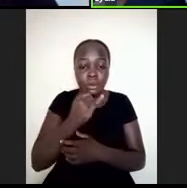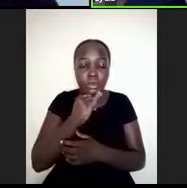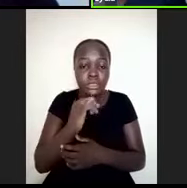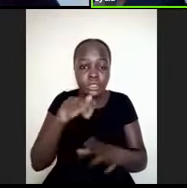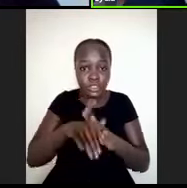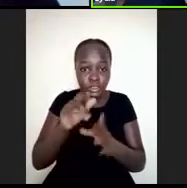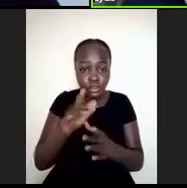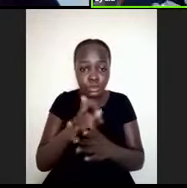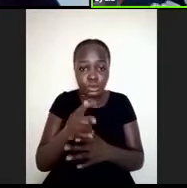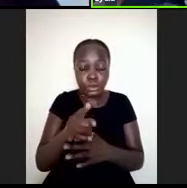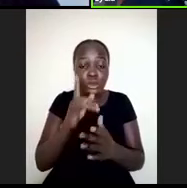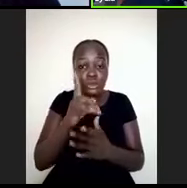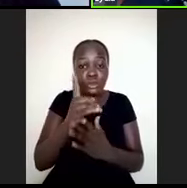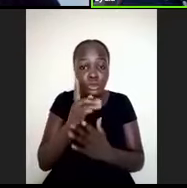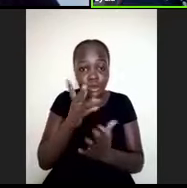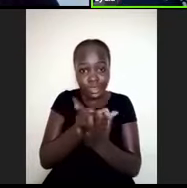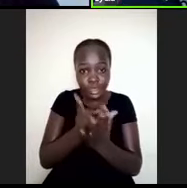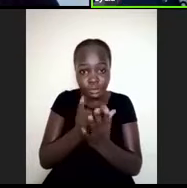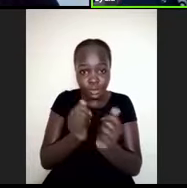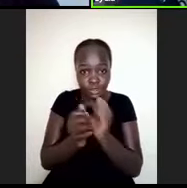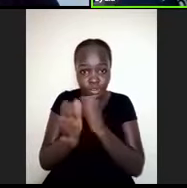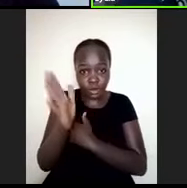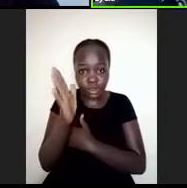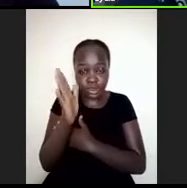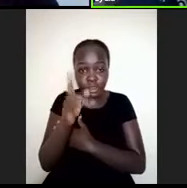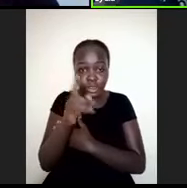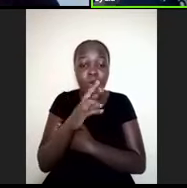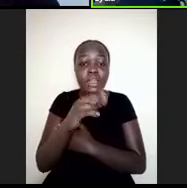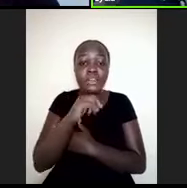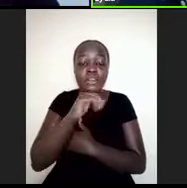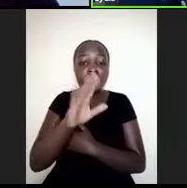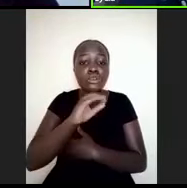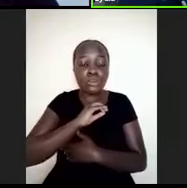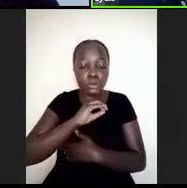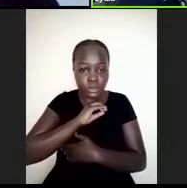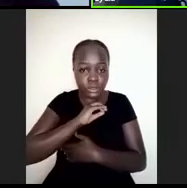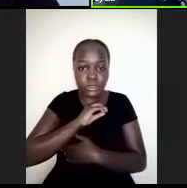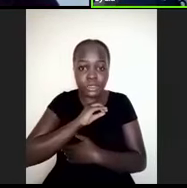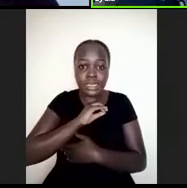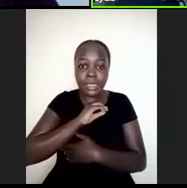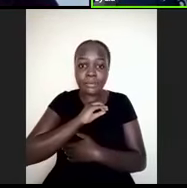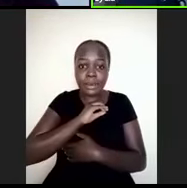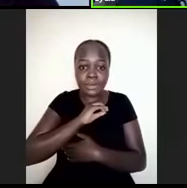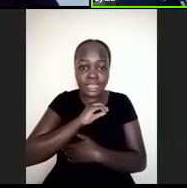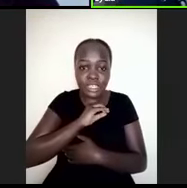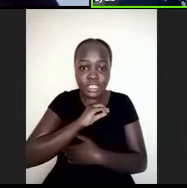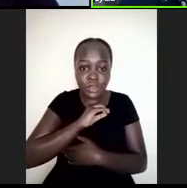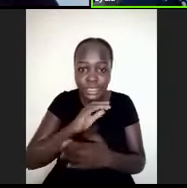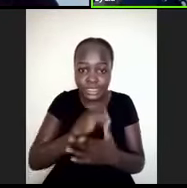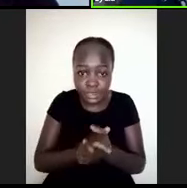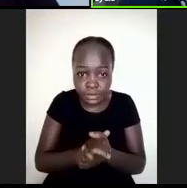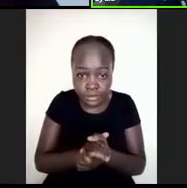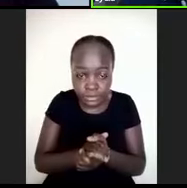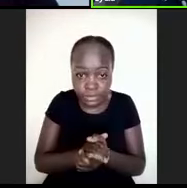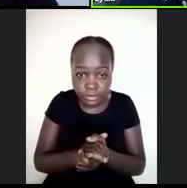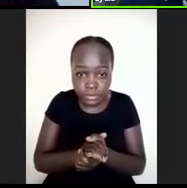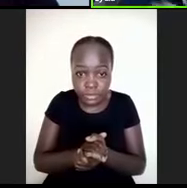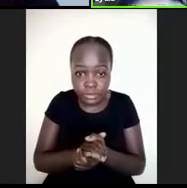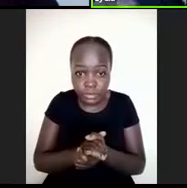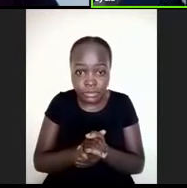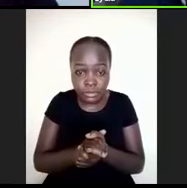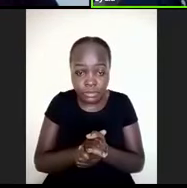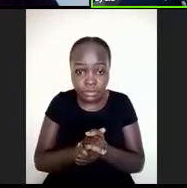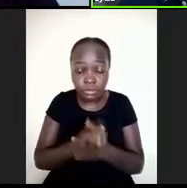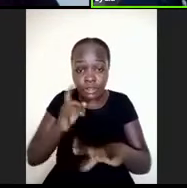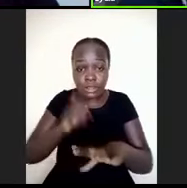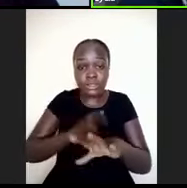God? You are not your own. So your body belongs to God. So when you run